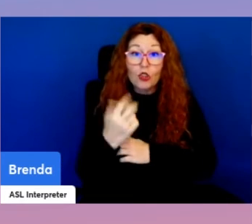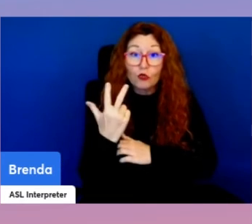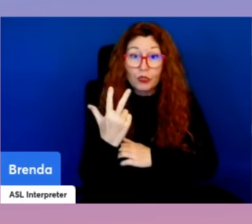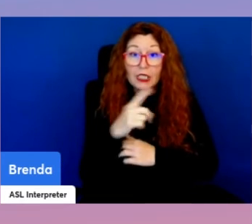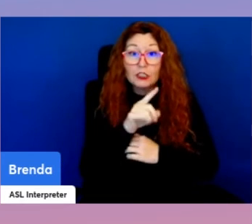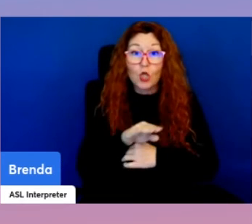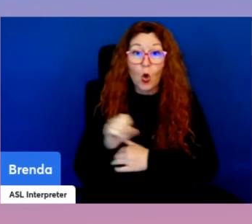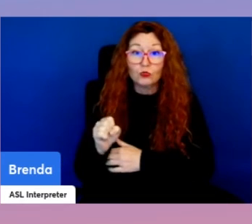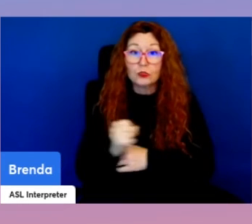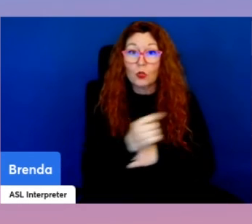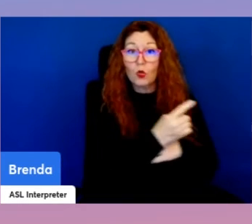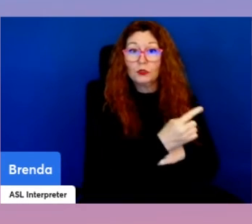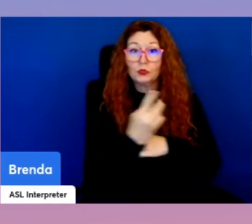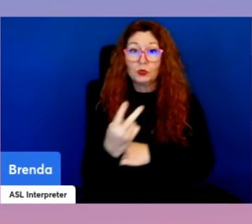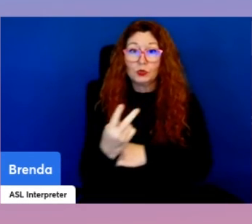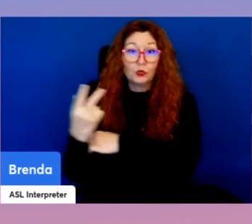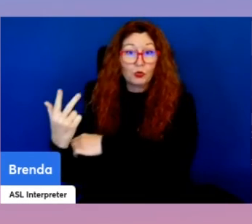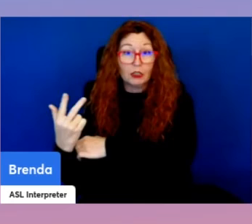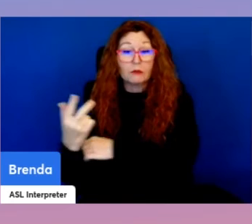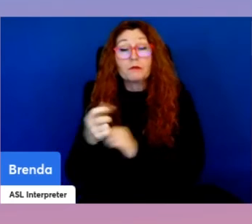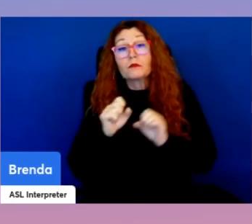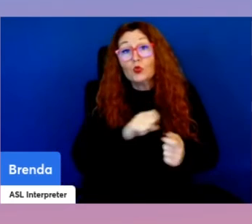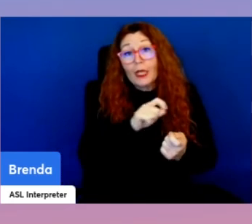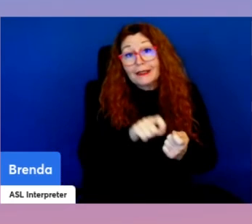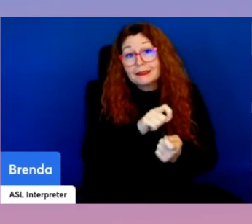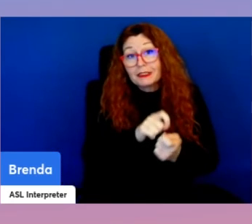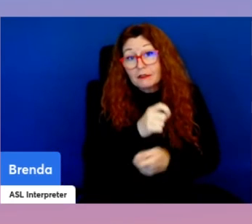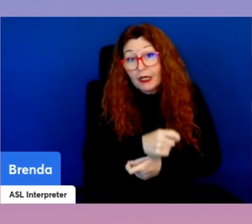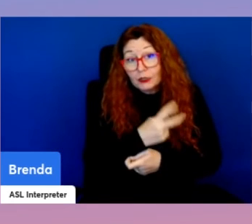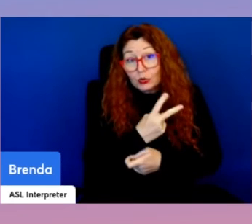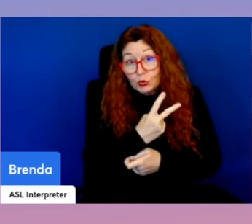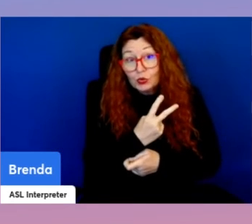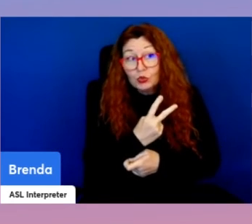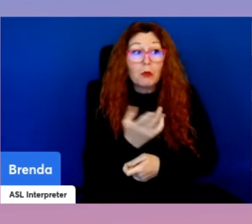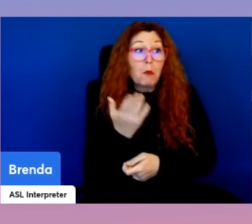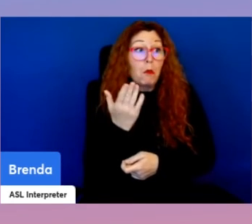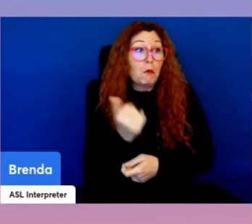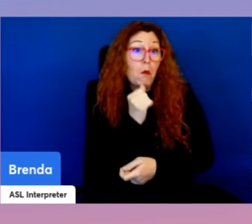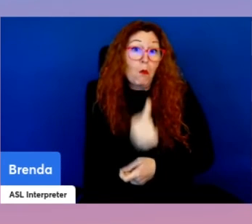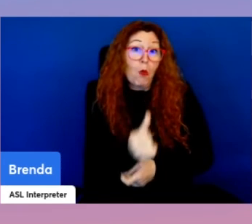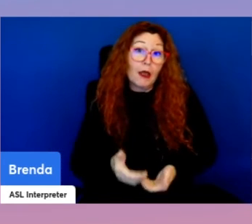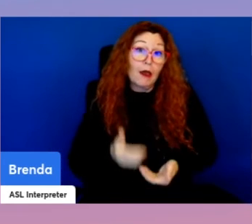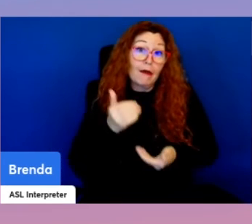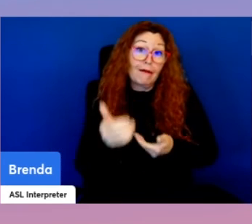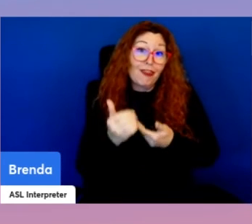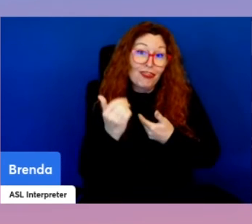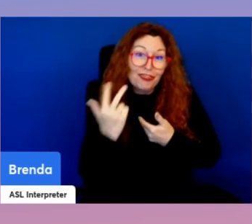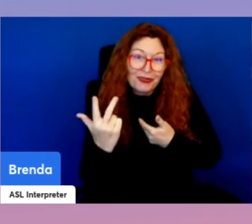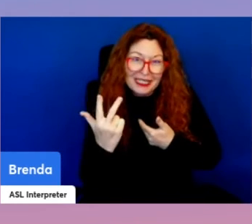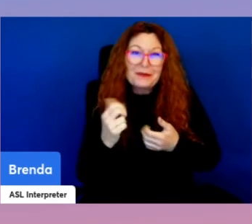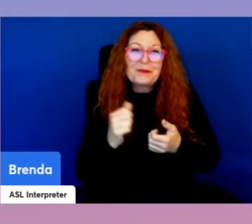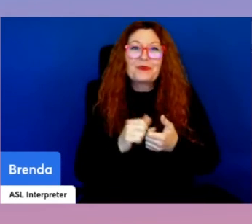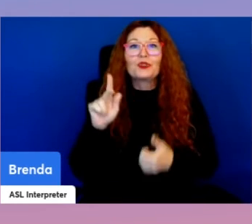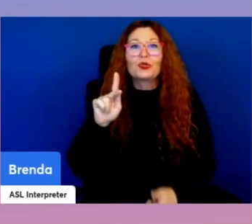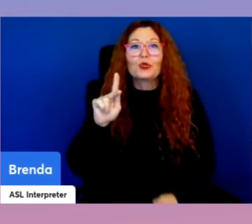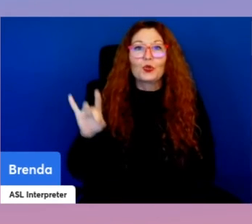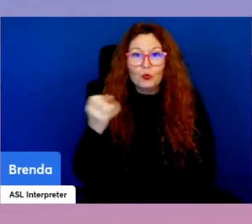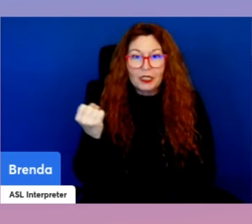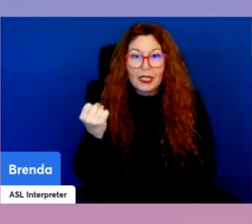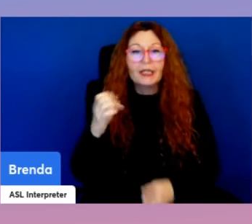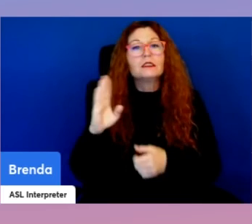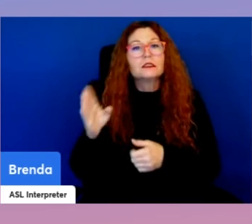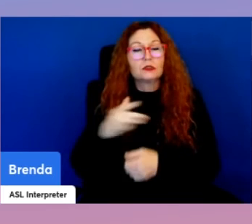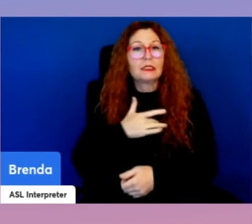and 3. You can specify 2, but why not go for 3? I mean, with Kubernetes, you're typically going to start with a